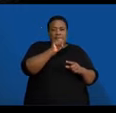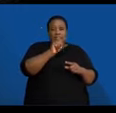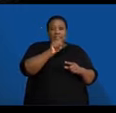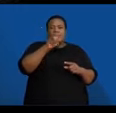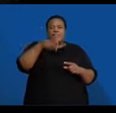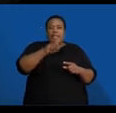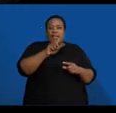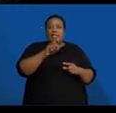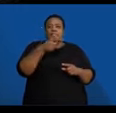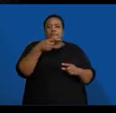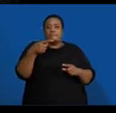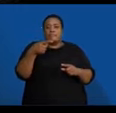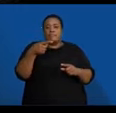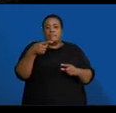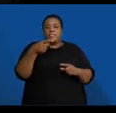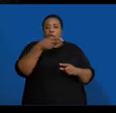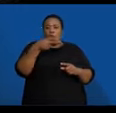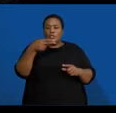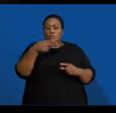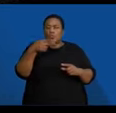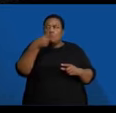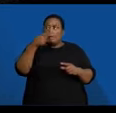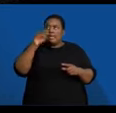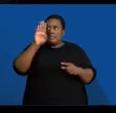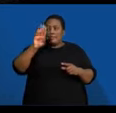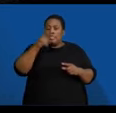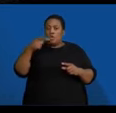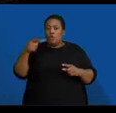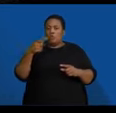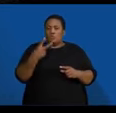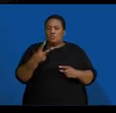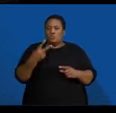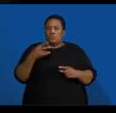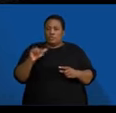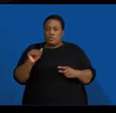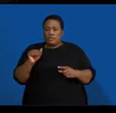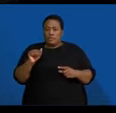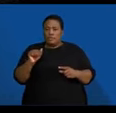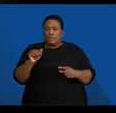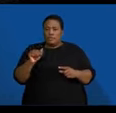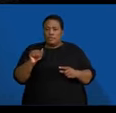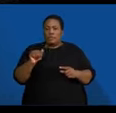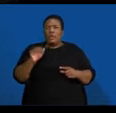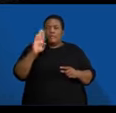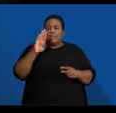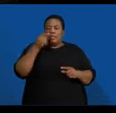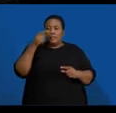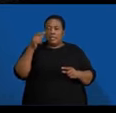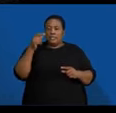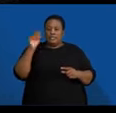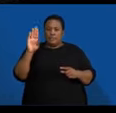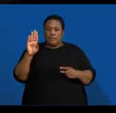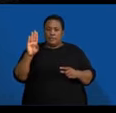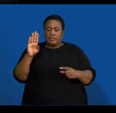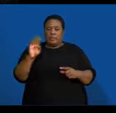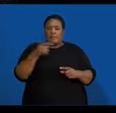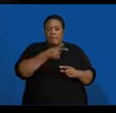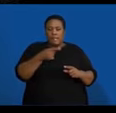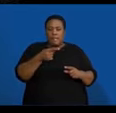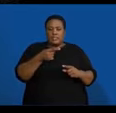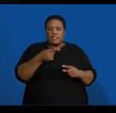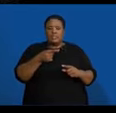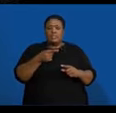b over 2a. And then my b there is a -1, so it's minus into -1.